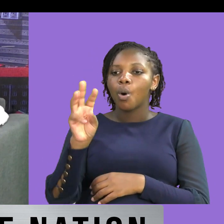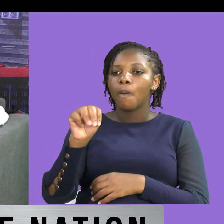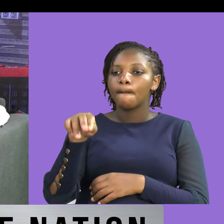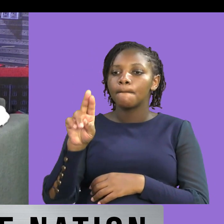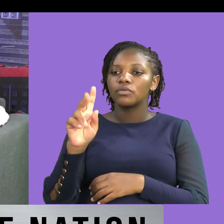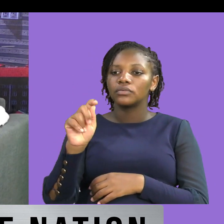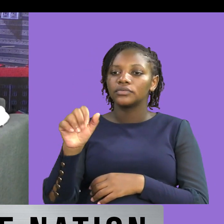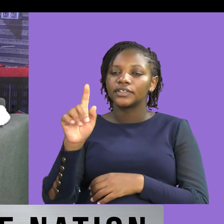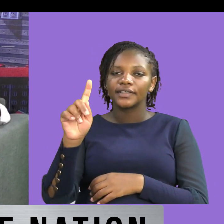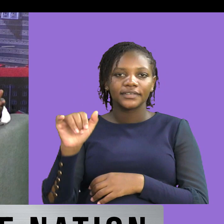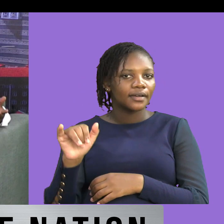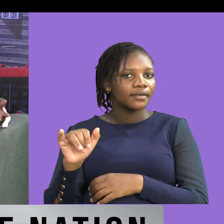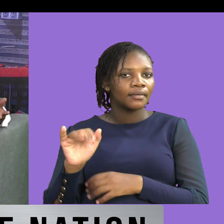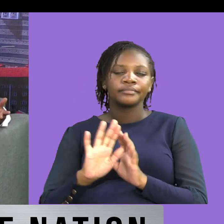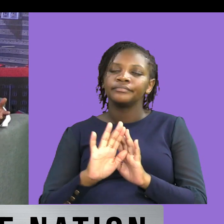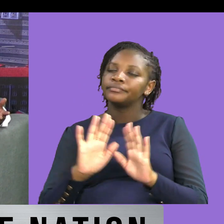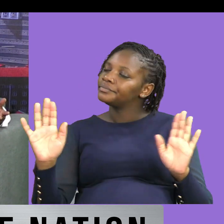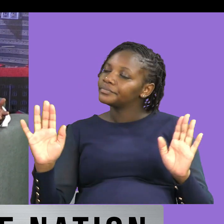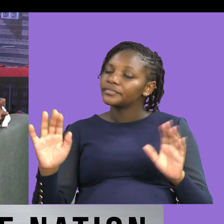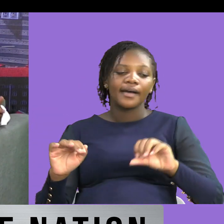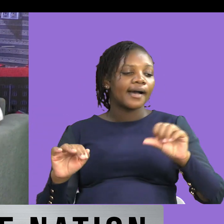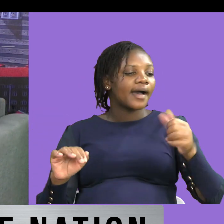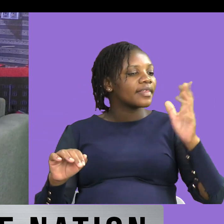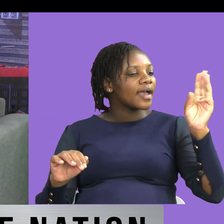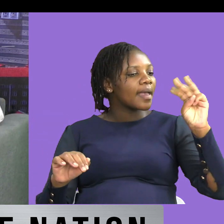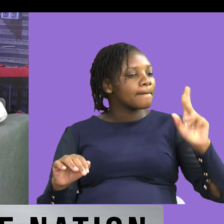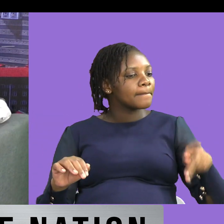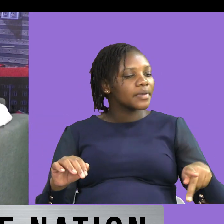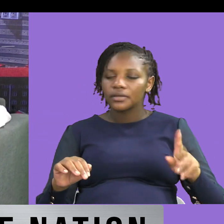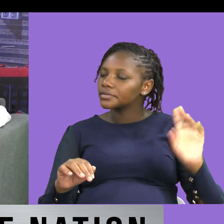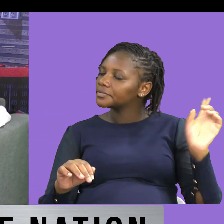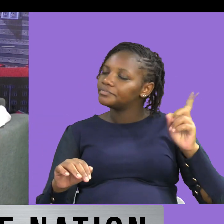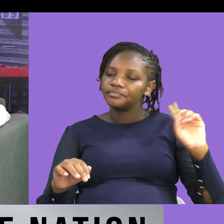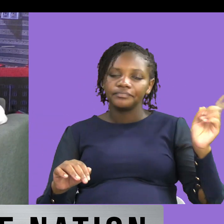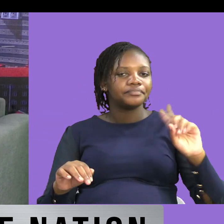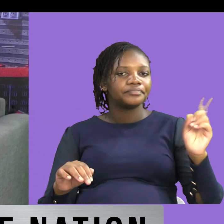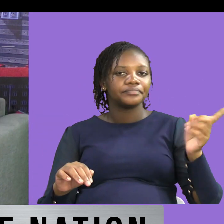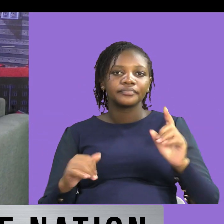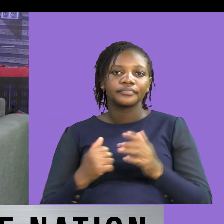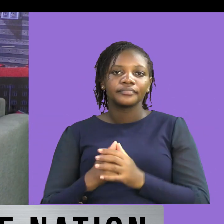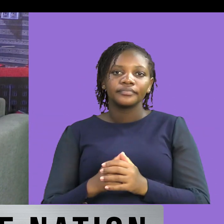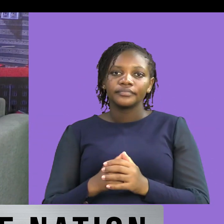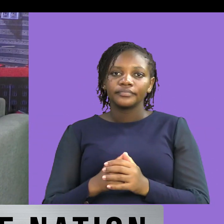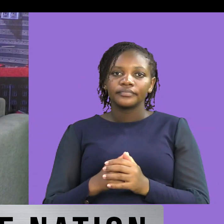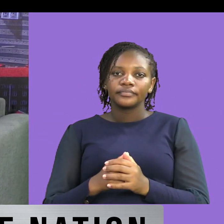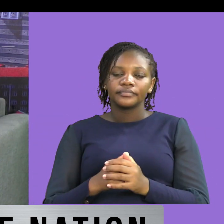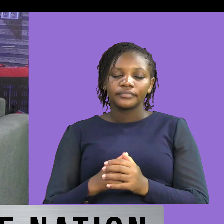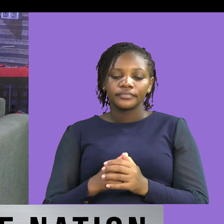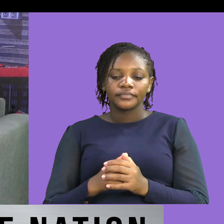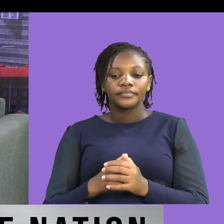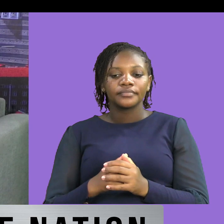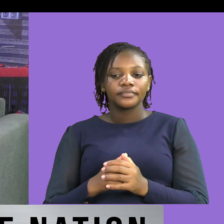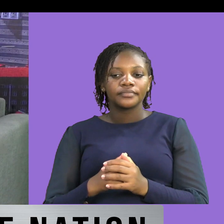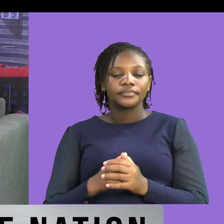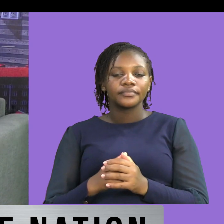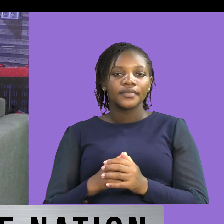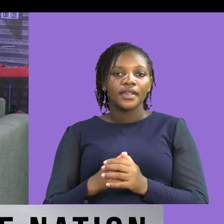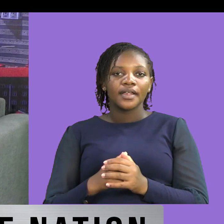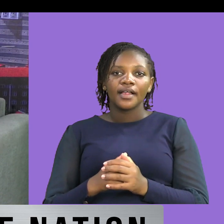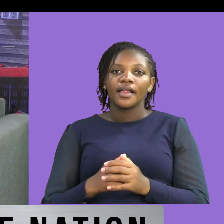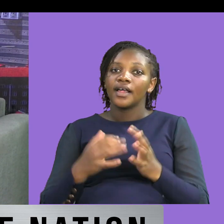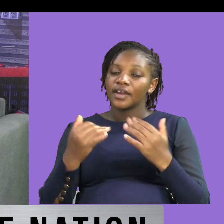Omtata, my friend. I don't see any other person. I'm still struggling to see. You are in trouble, my friend. There could be all